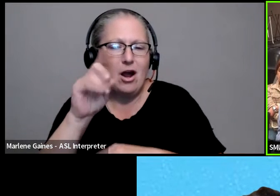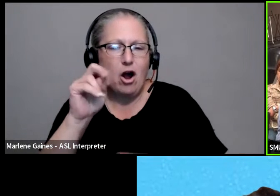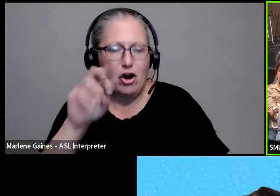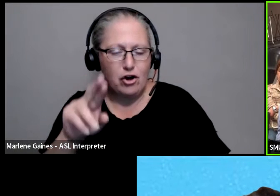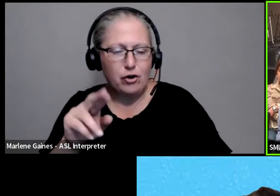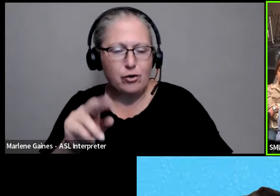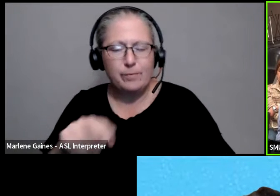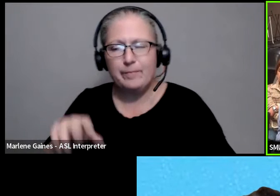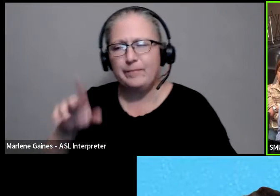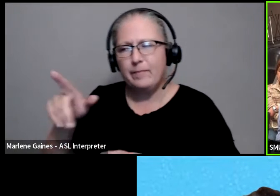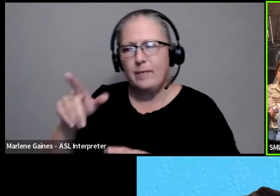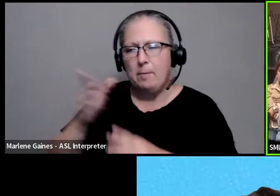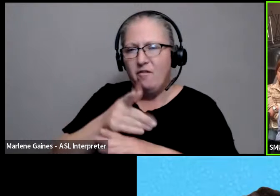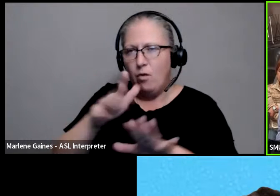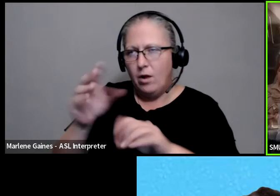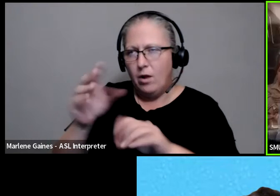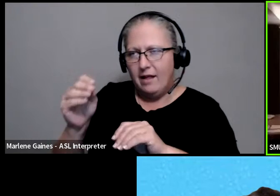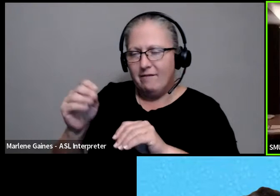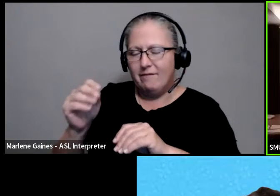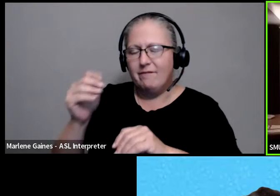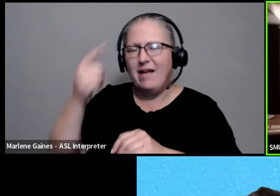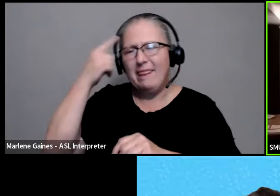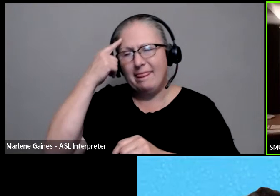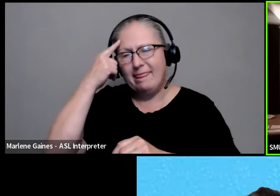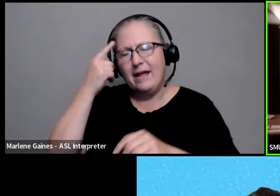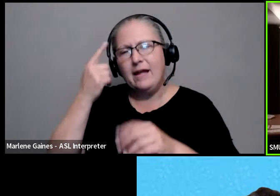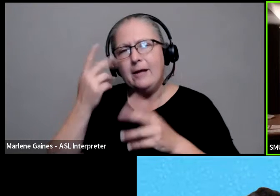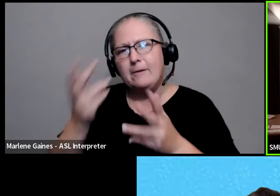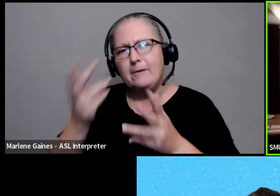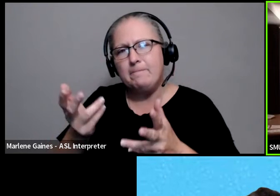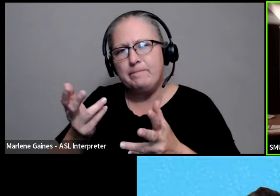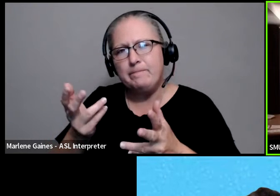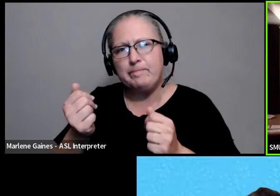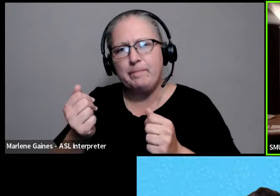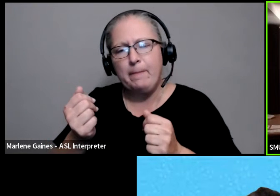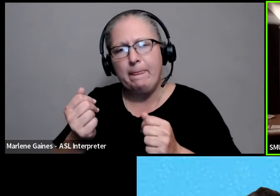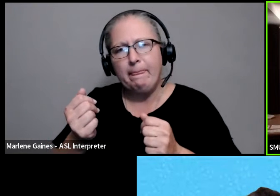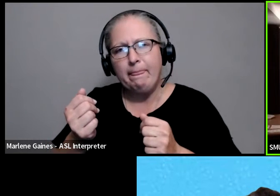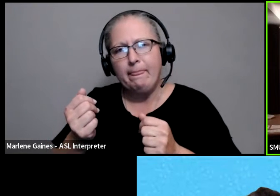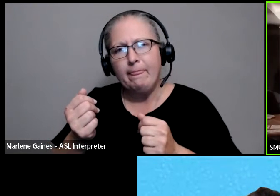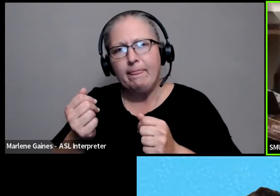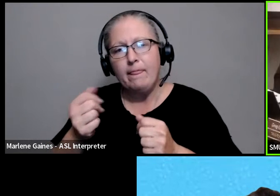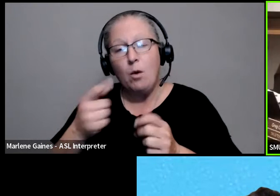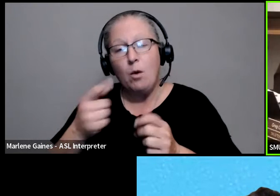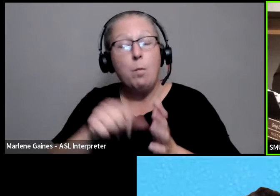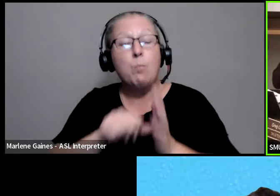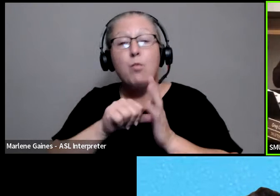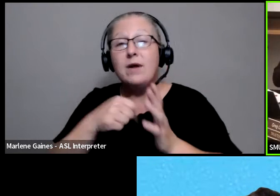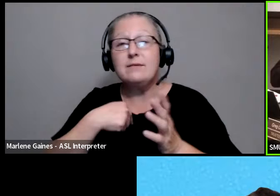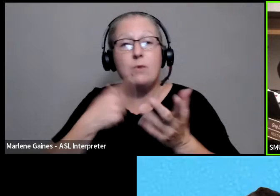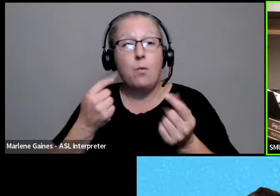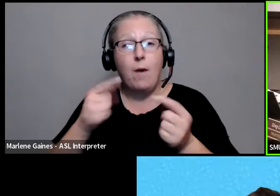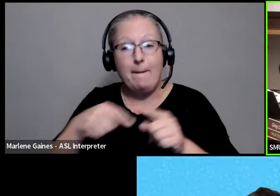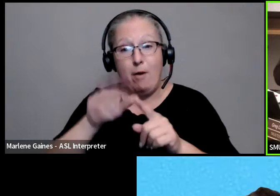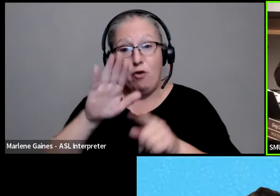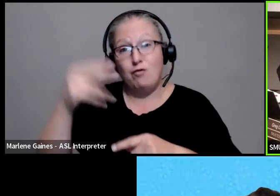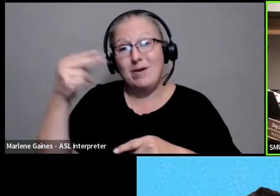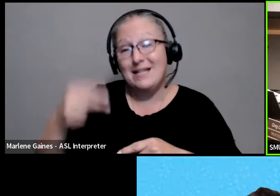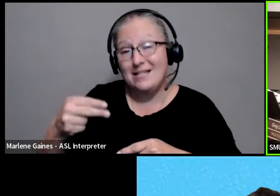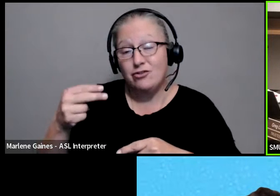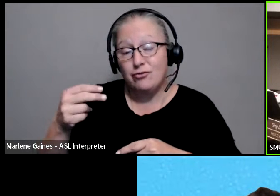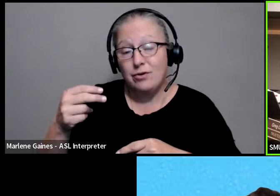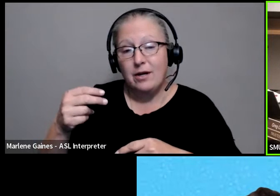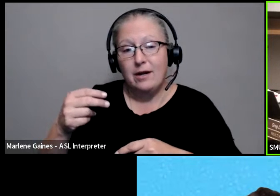Can I just, before you go, Mhm. I think one of the things that really impressed me about your history is